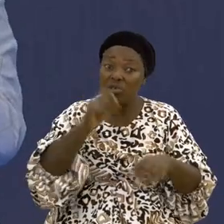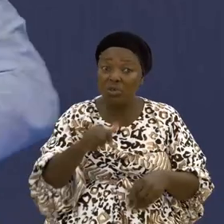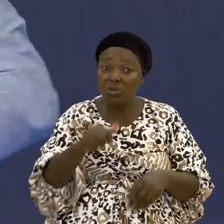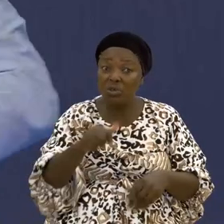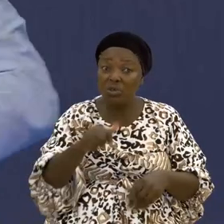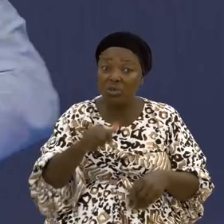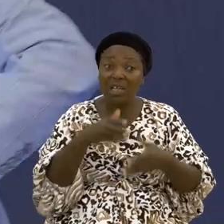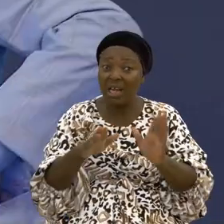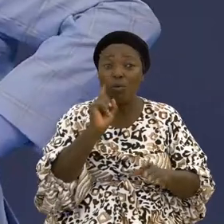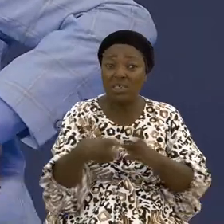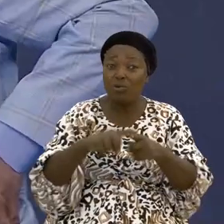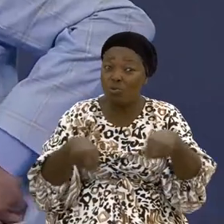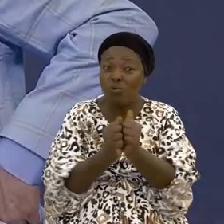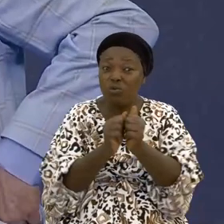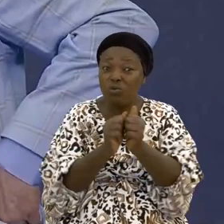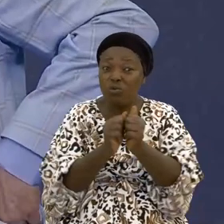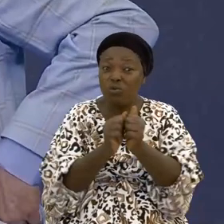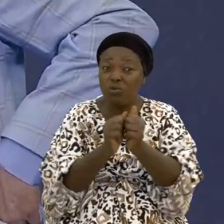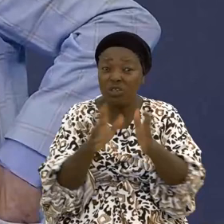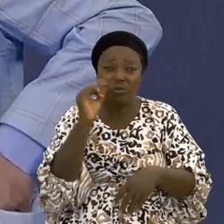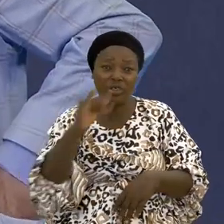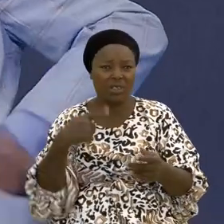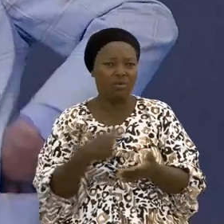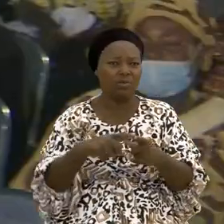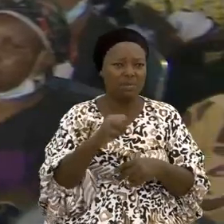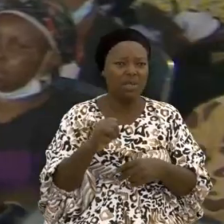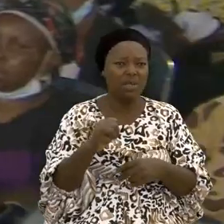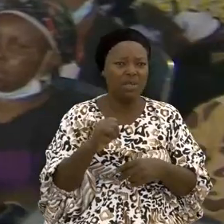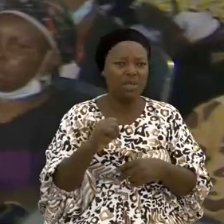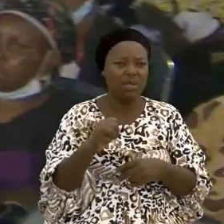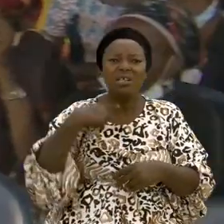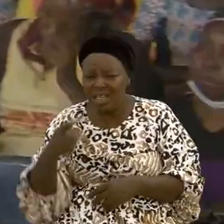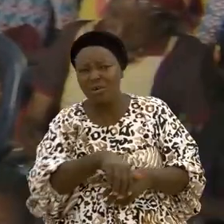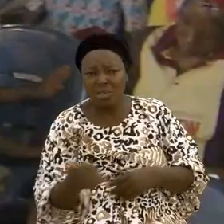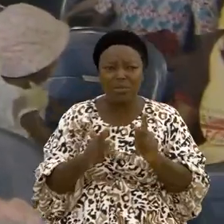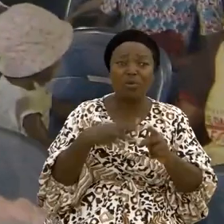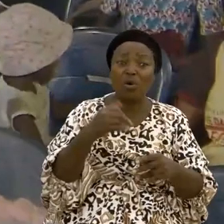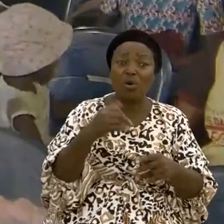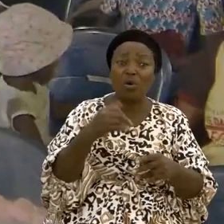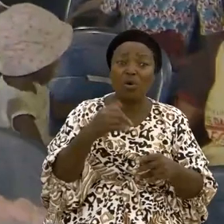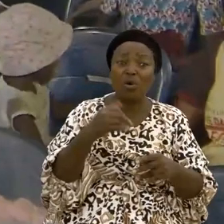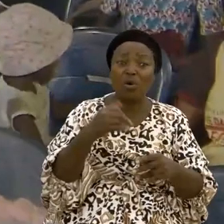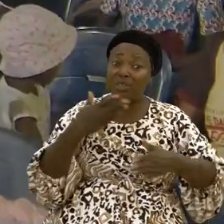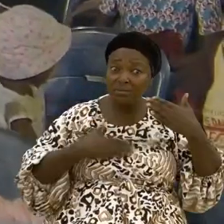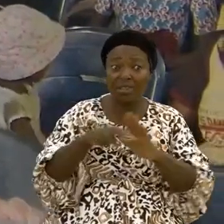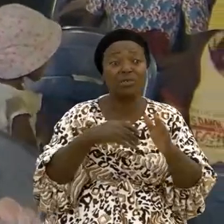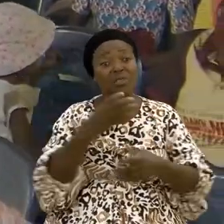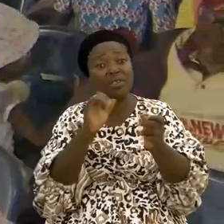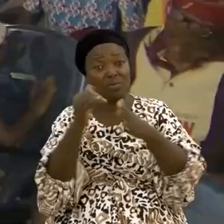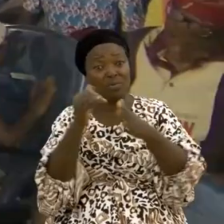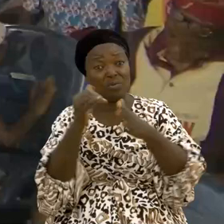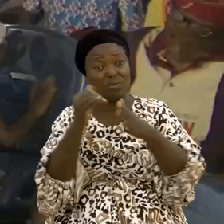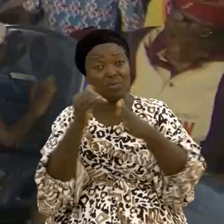tell other people of the joy of salvation you have. You must tell them of the evidence of